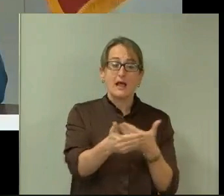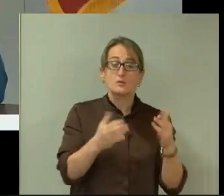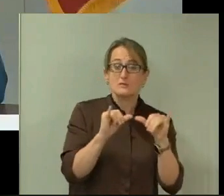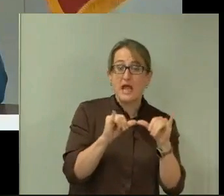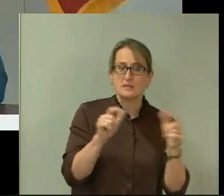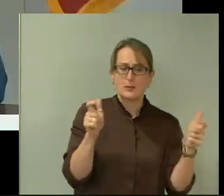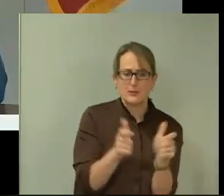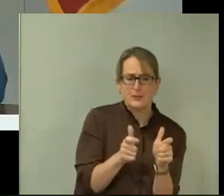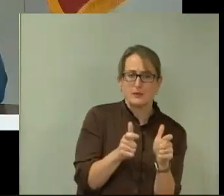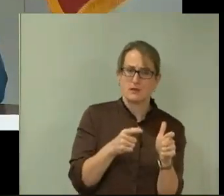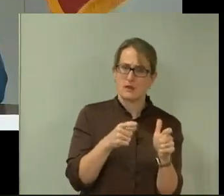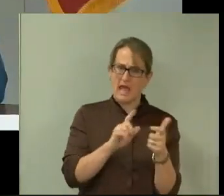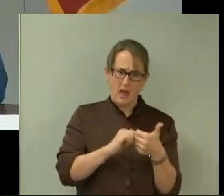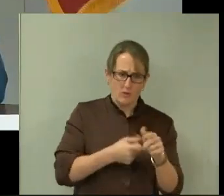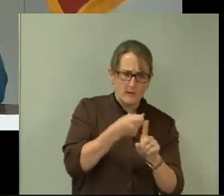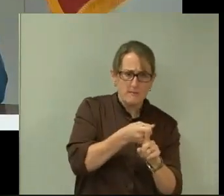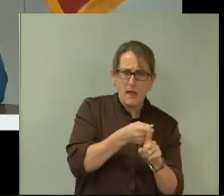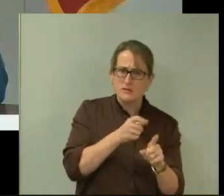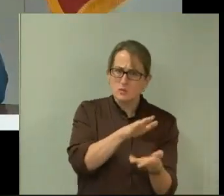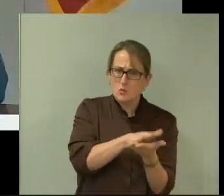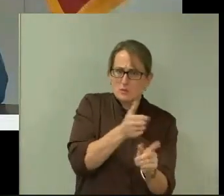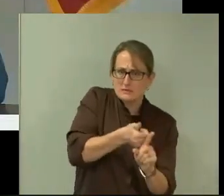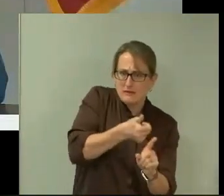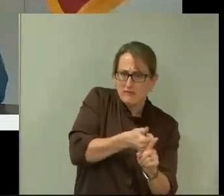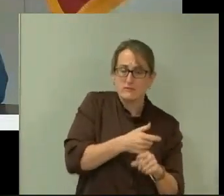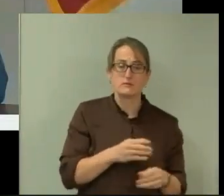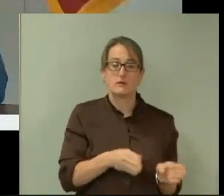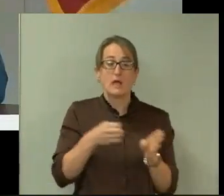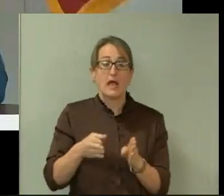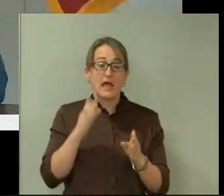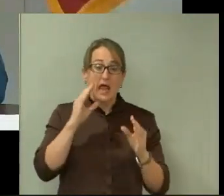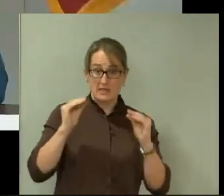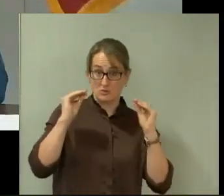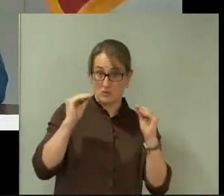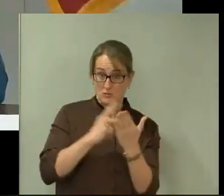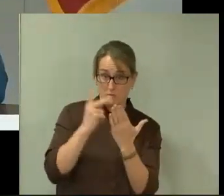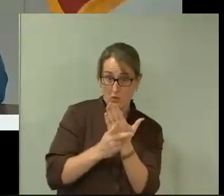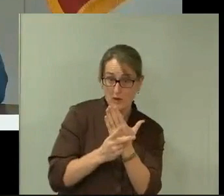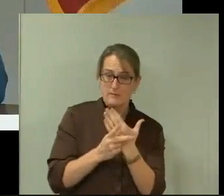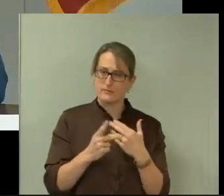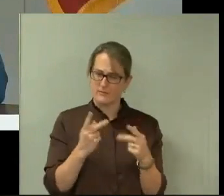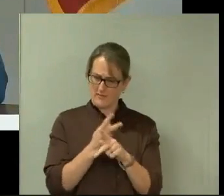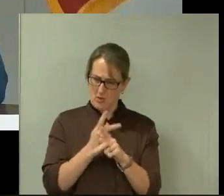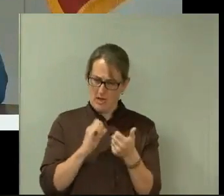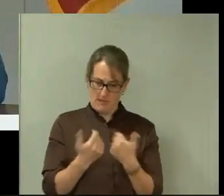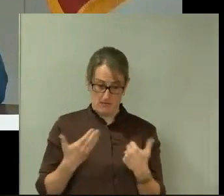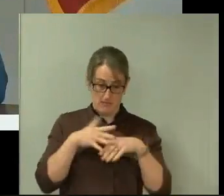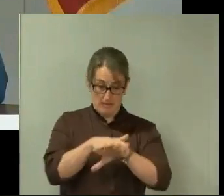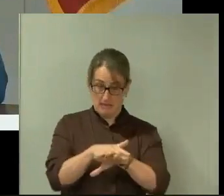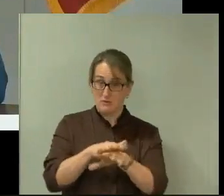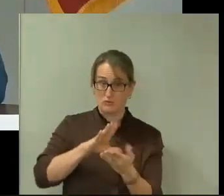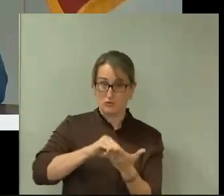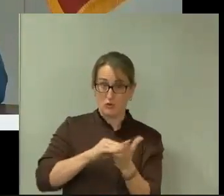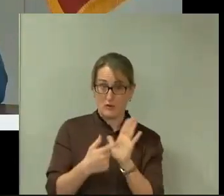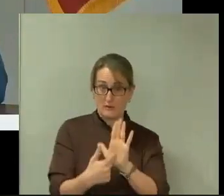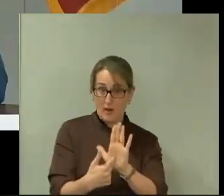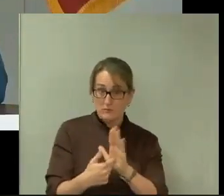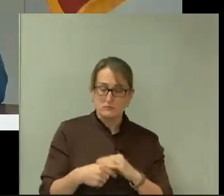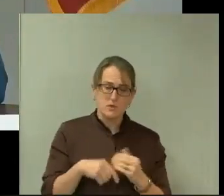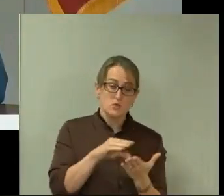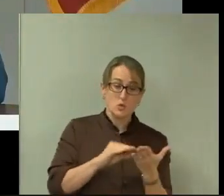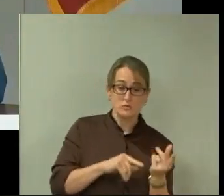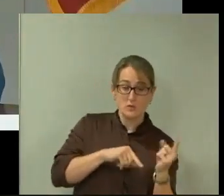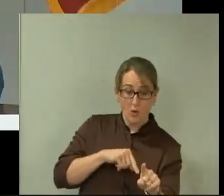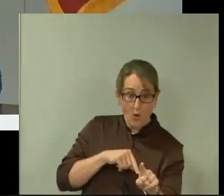school facilities. For the instructional programs, there's been discussion around blended learning models, such as students attending